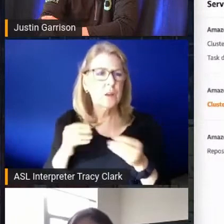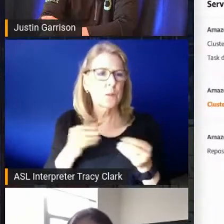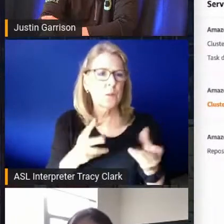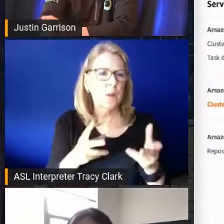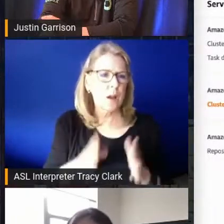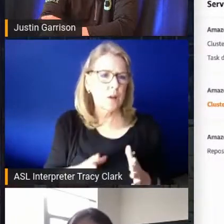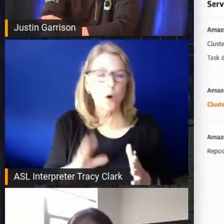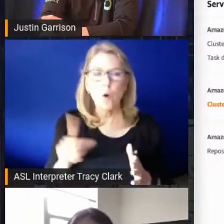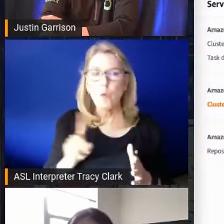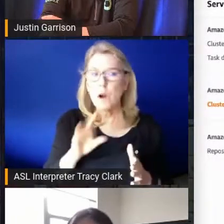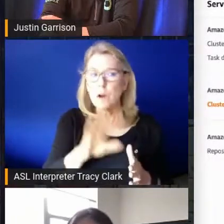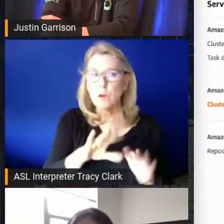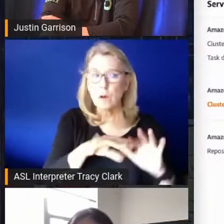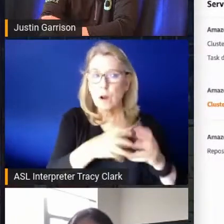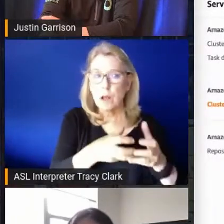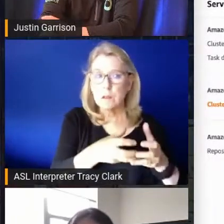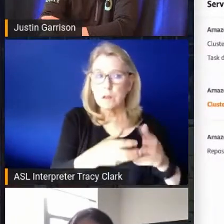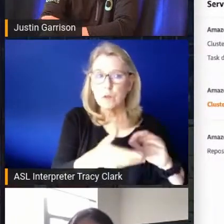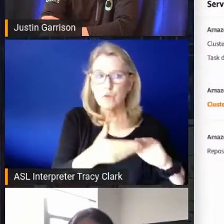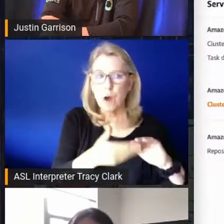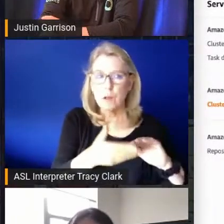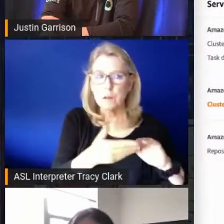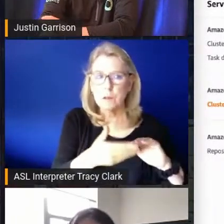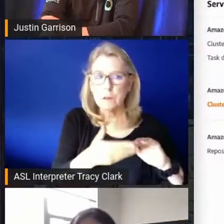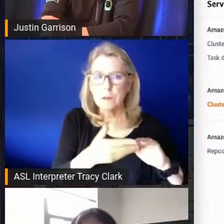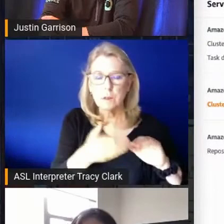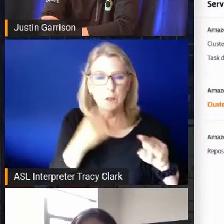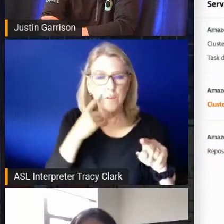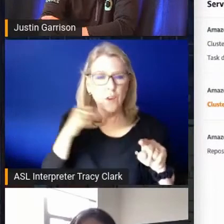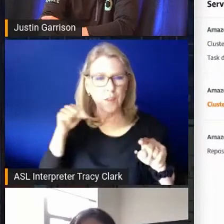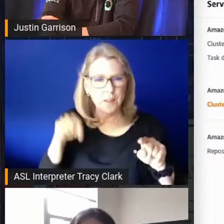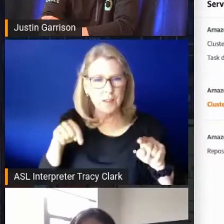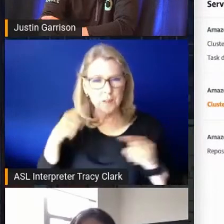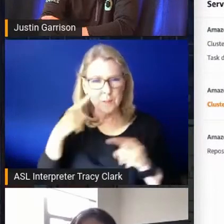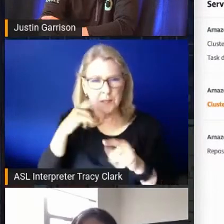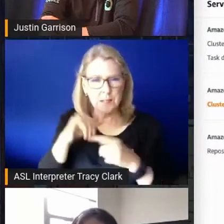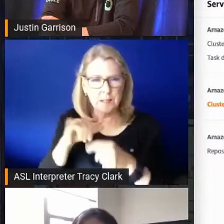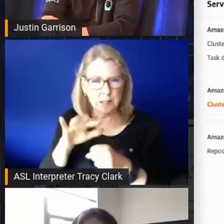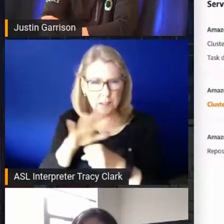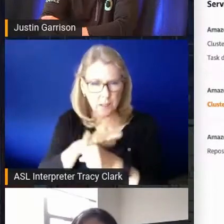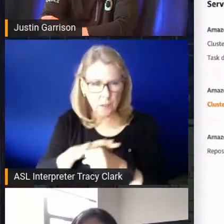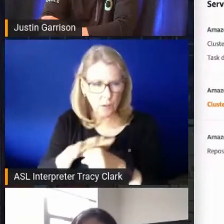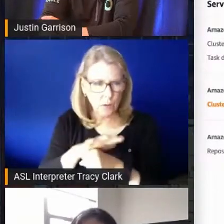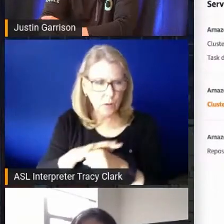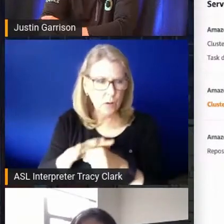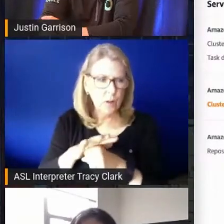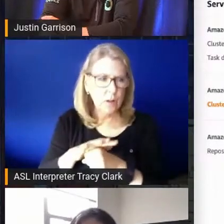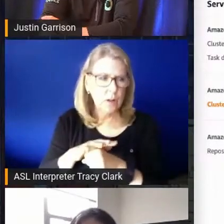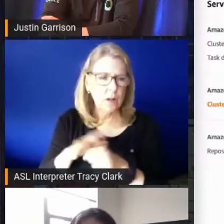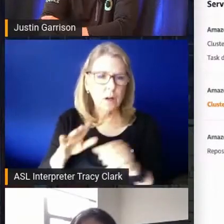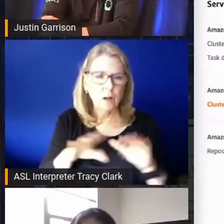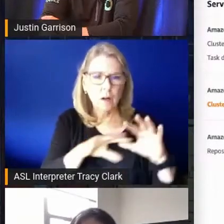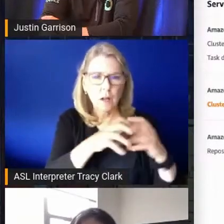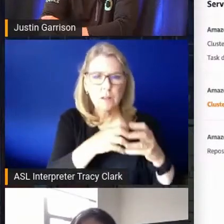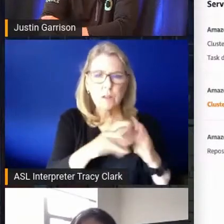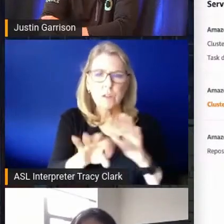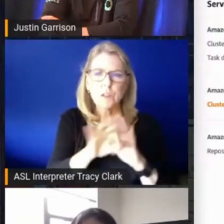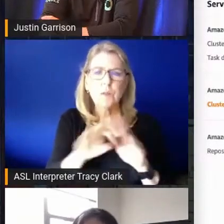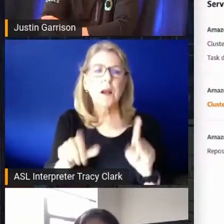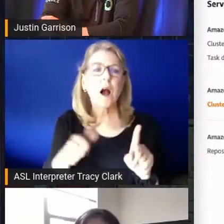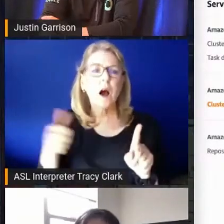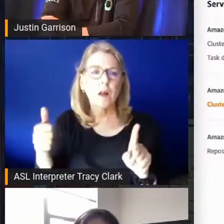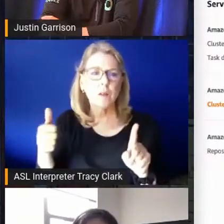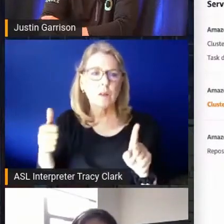running. So in this case, since it's a local kind cluster, I'll just select Other as the provider.